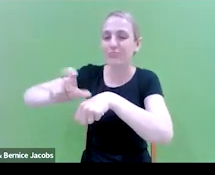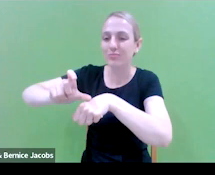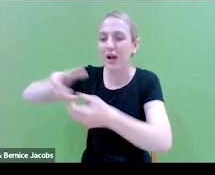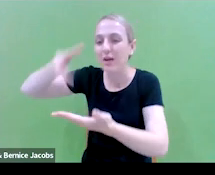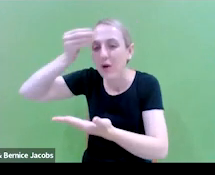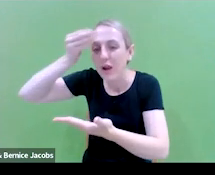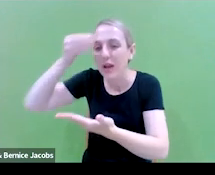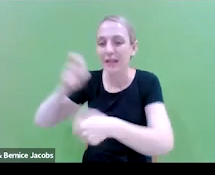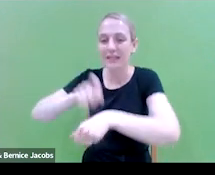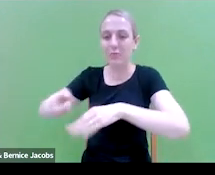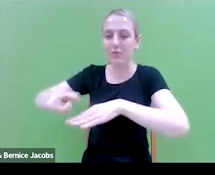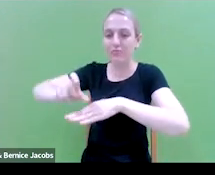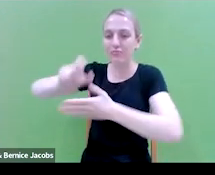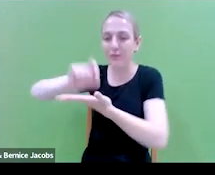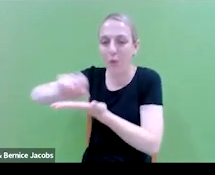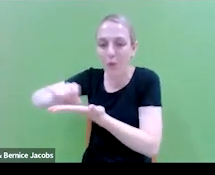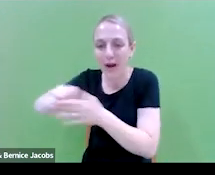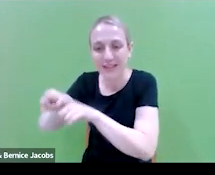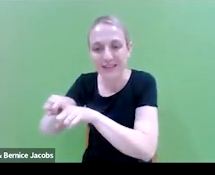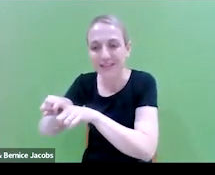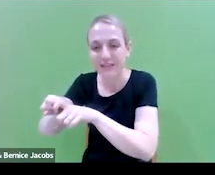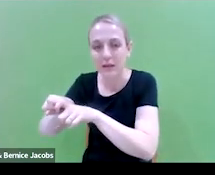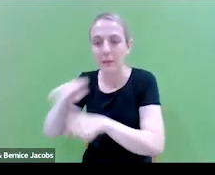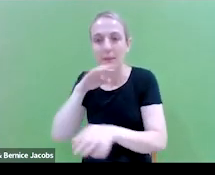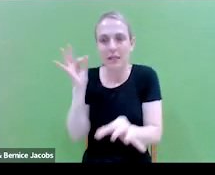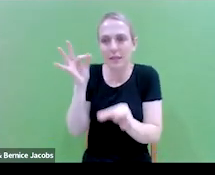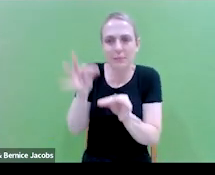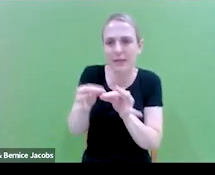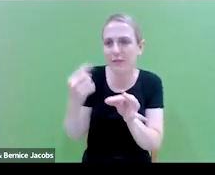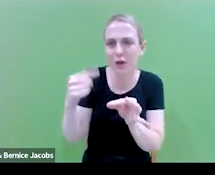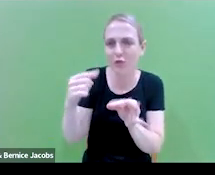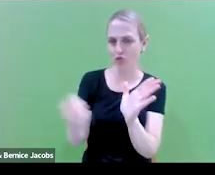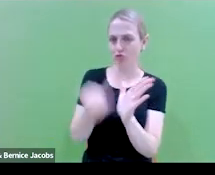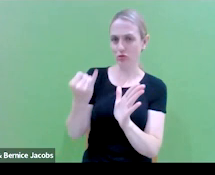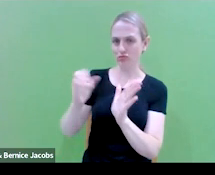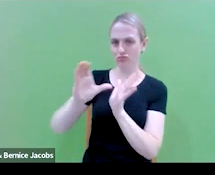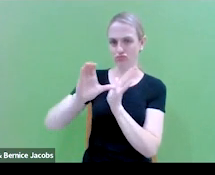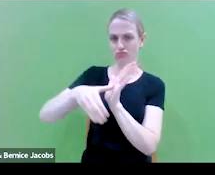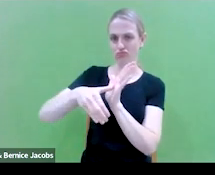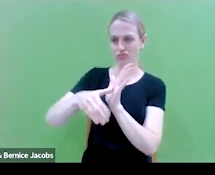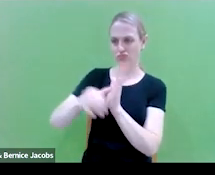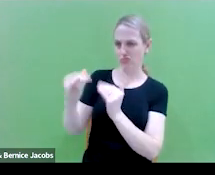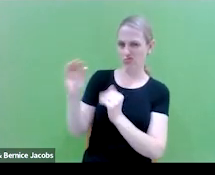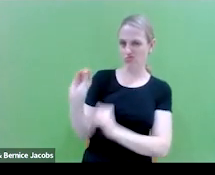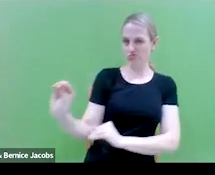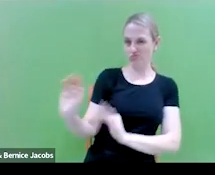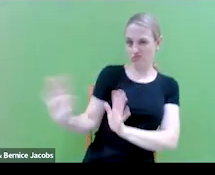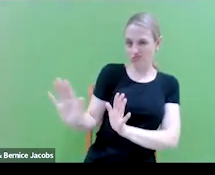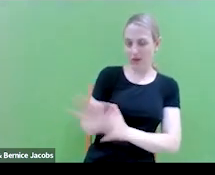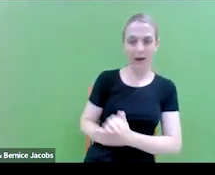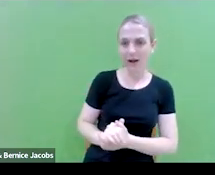time. So you're always going to have that. That's not specifically for children who are classified as children with disabilities. So